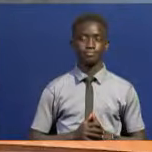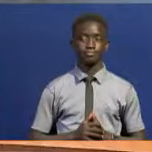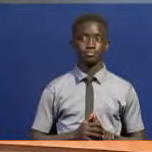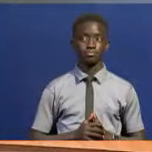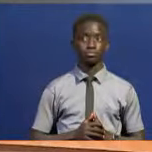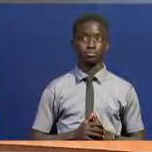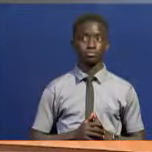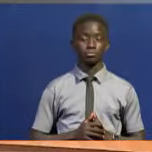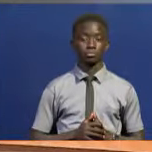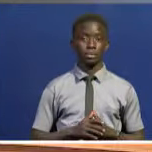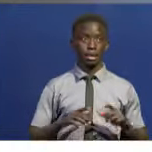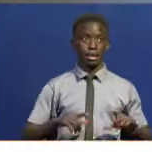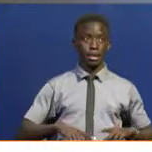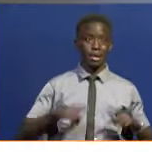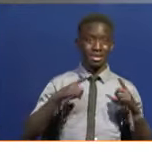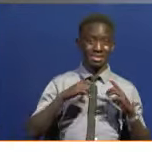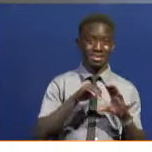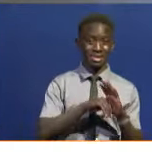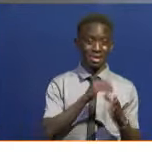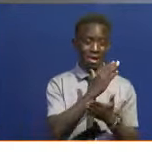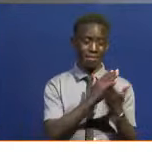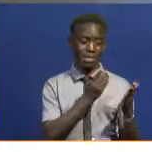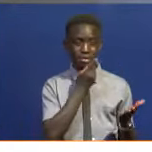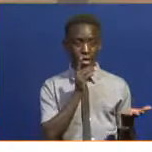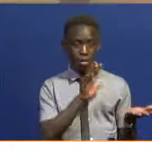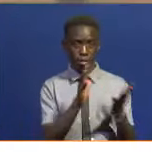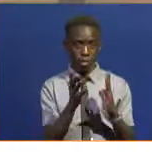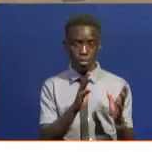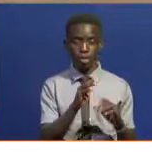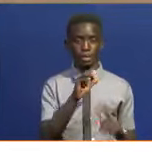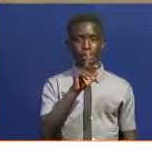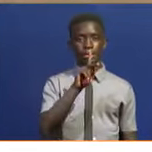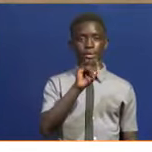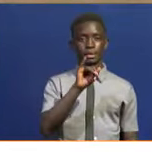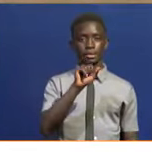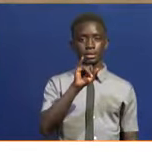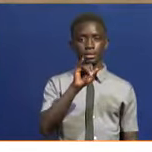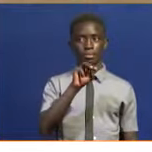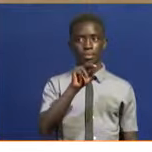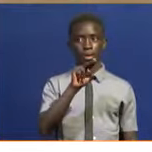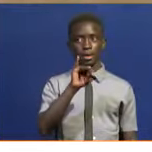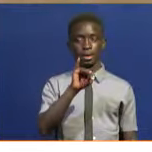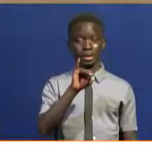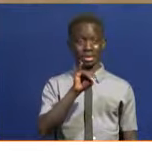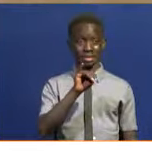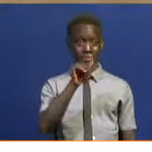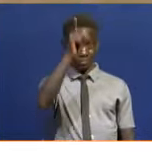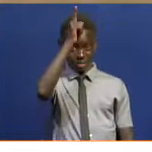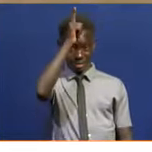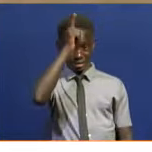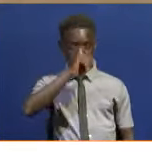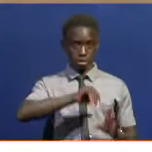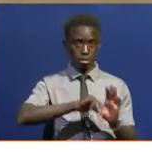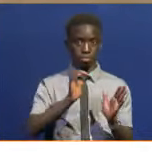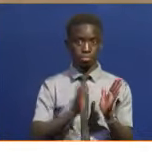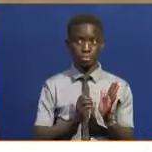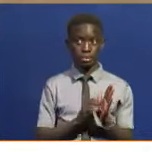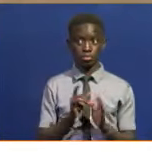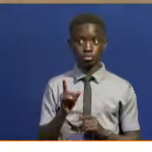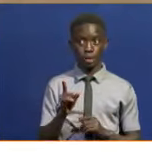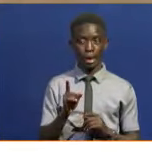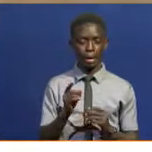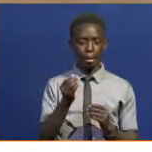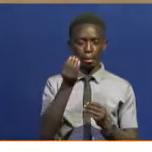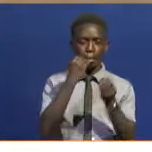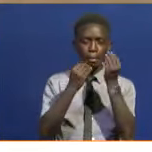Women living in the semi-arid Kithimani village of Machakos County have undergone a training to combat waterborne diseases using